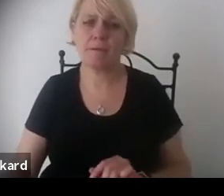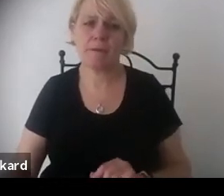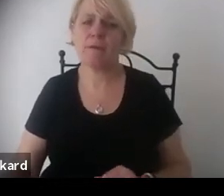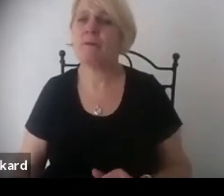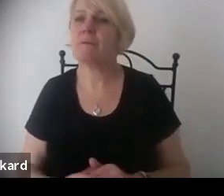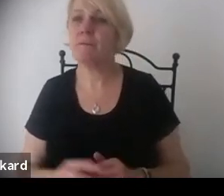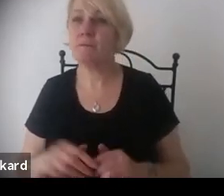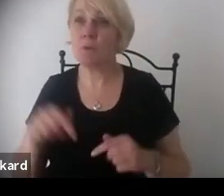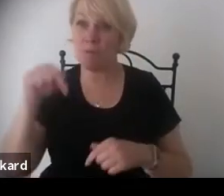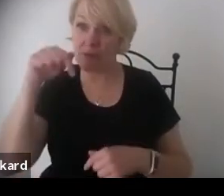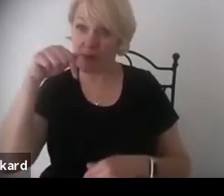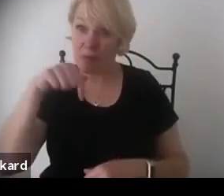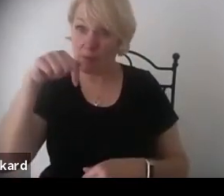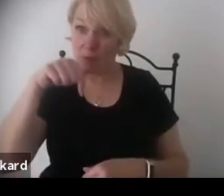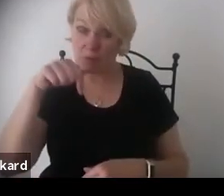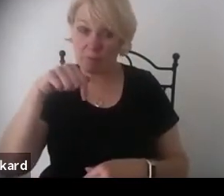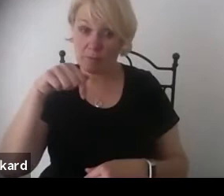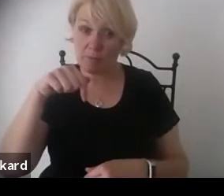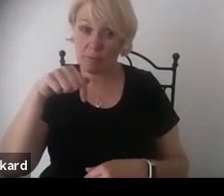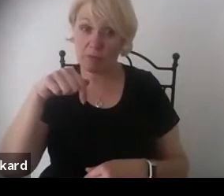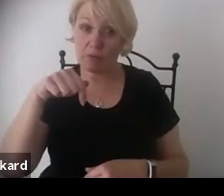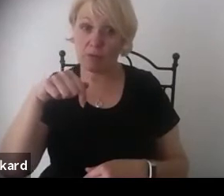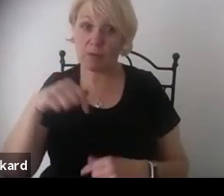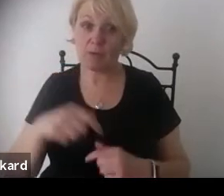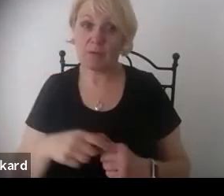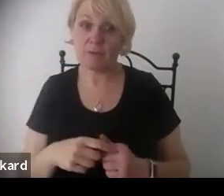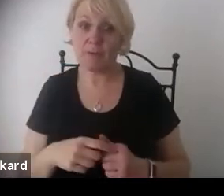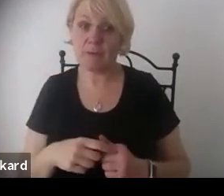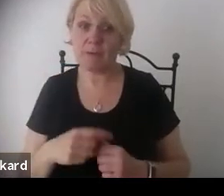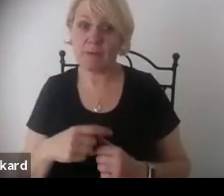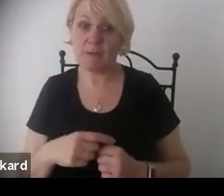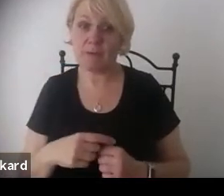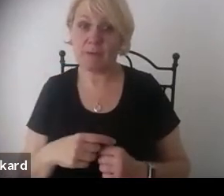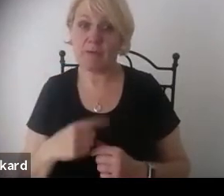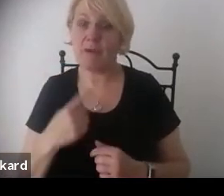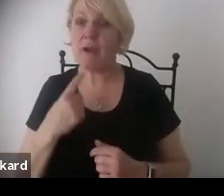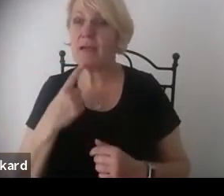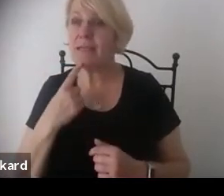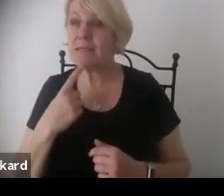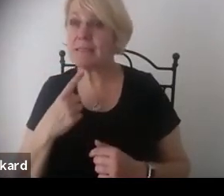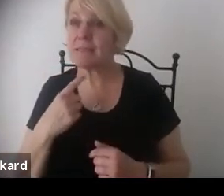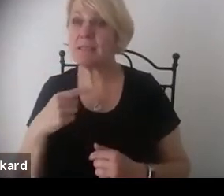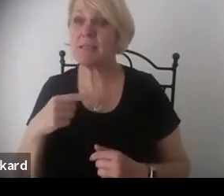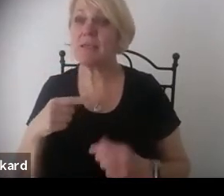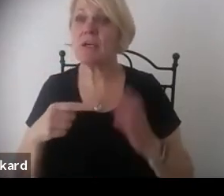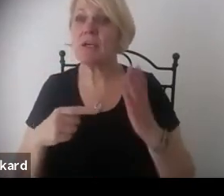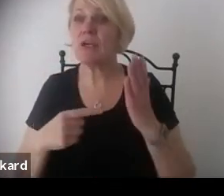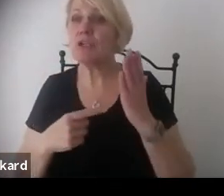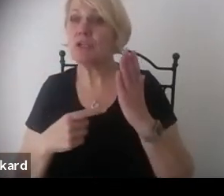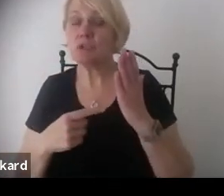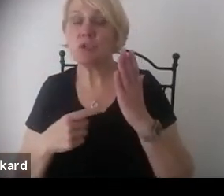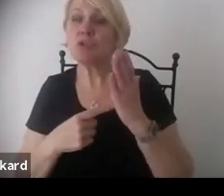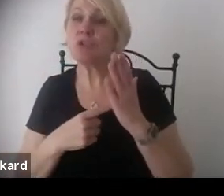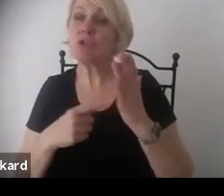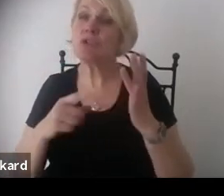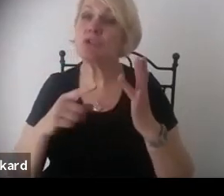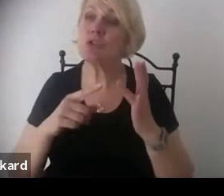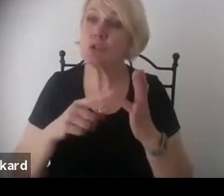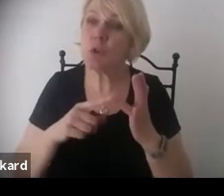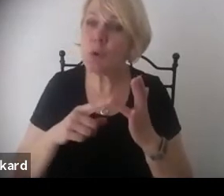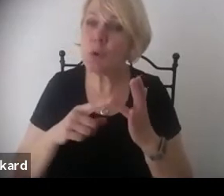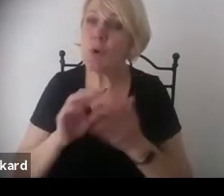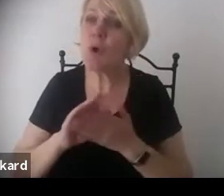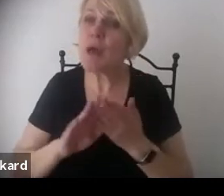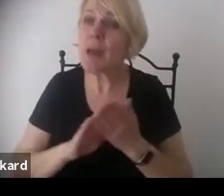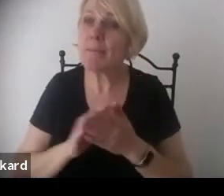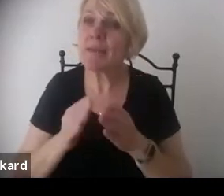bottom of that right-hand section, it says to, and you can do it to everyone so that you're asking a question or you're wanting to make a comment. And